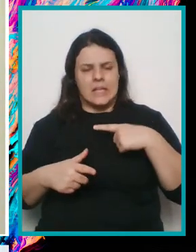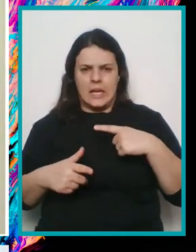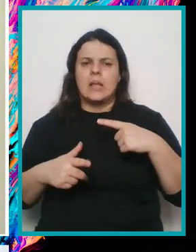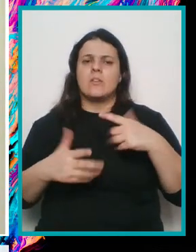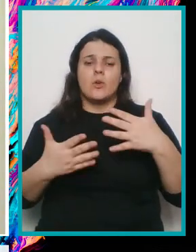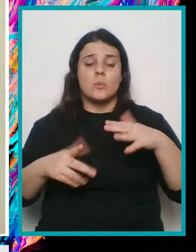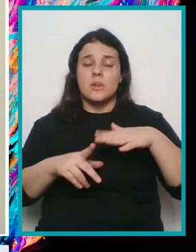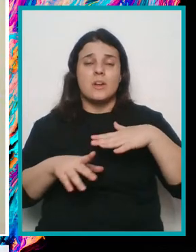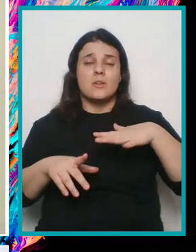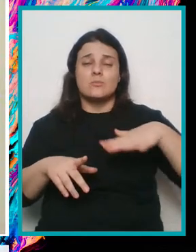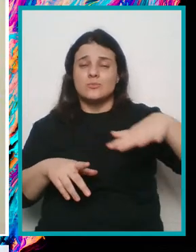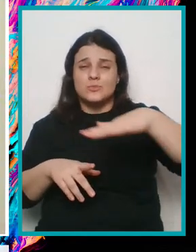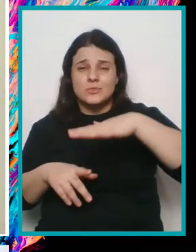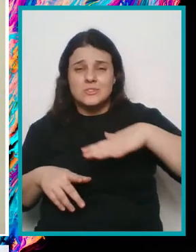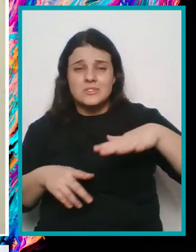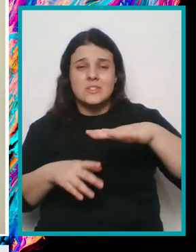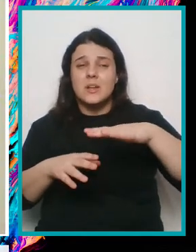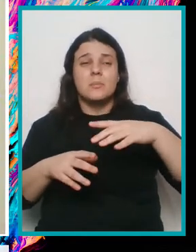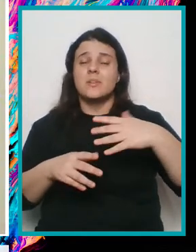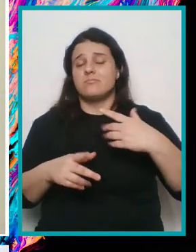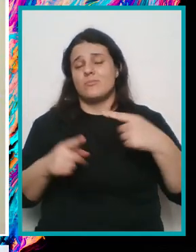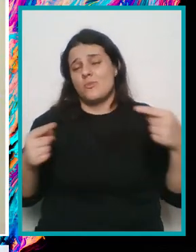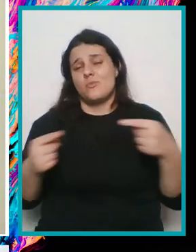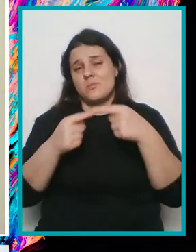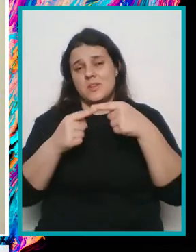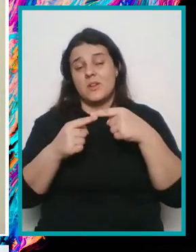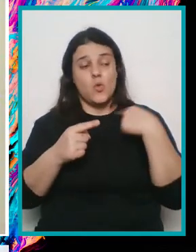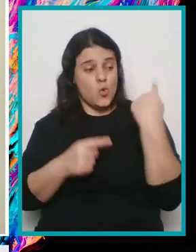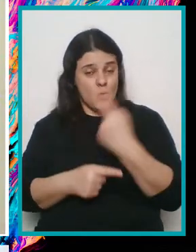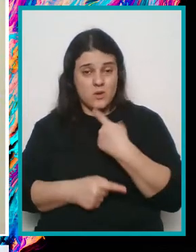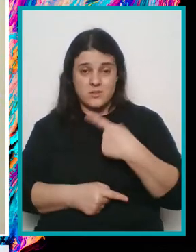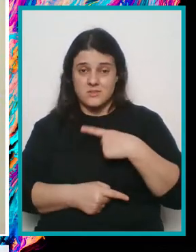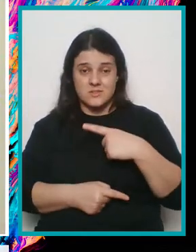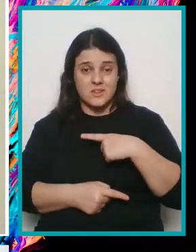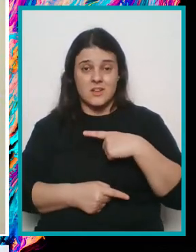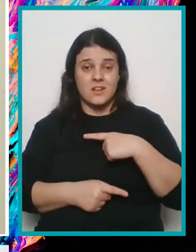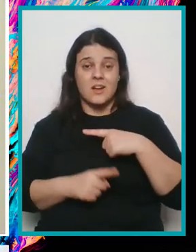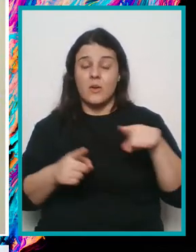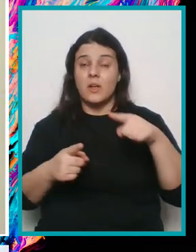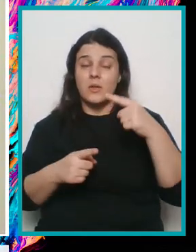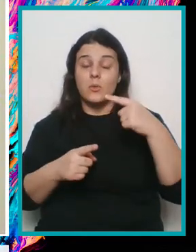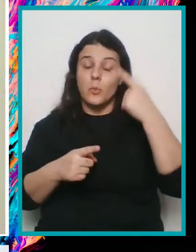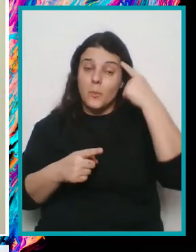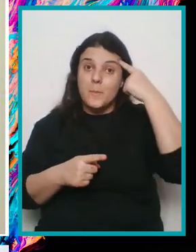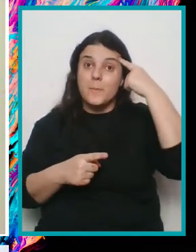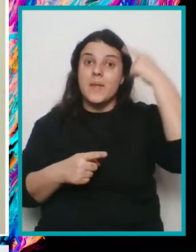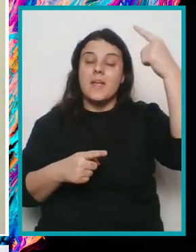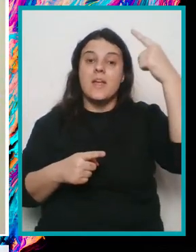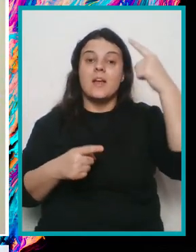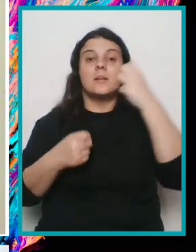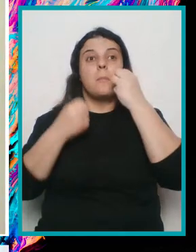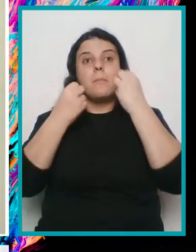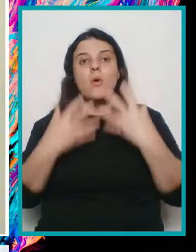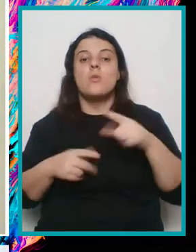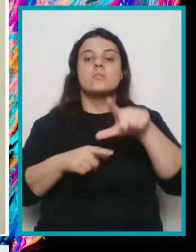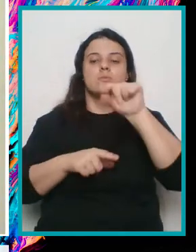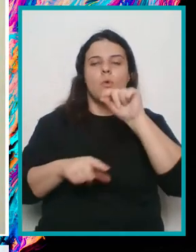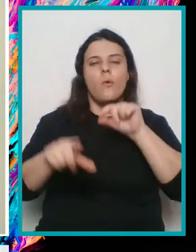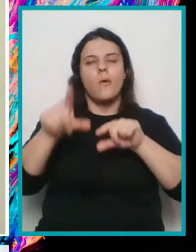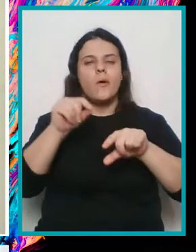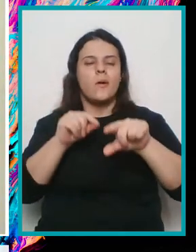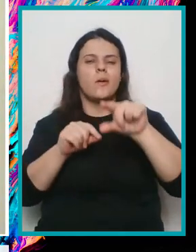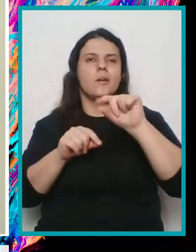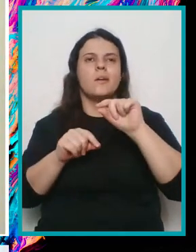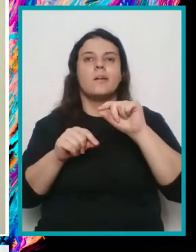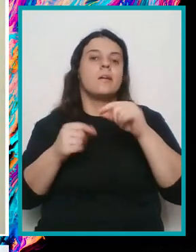who speaks and who doesn't, that chooses whose words matter and whose words don't matter.